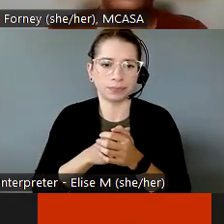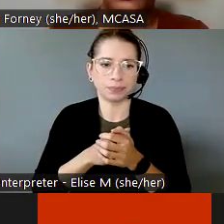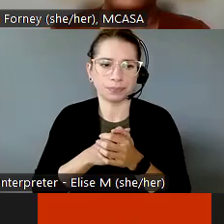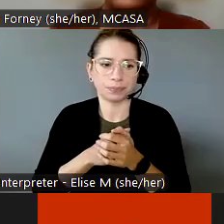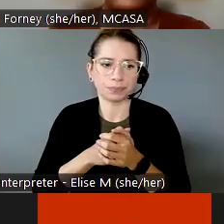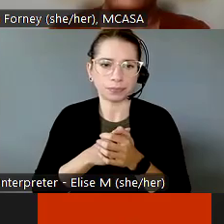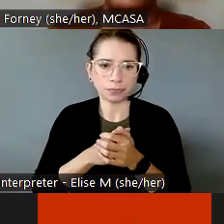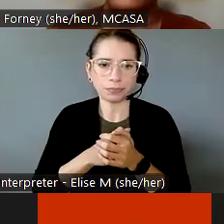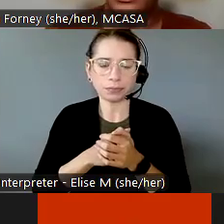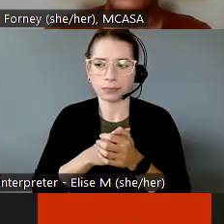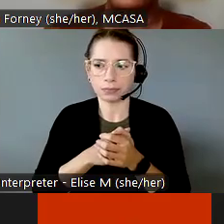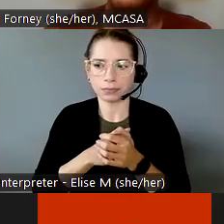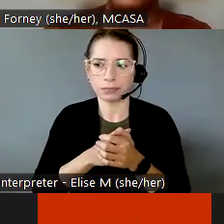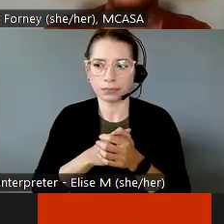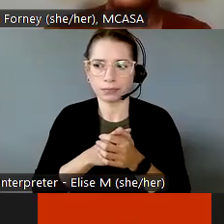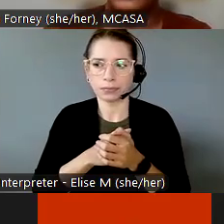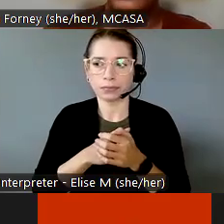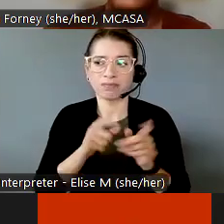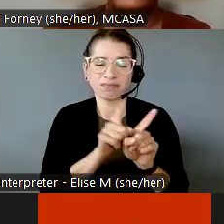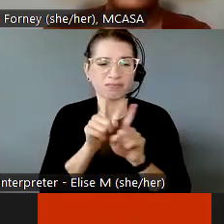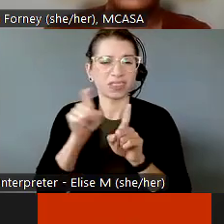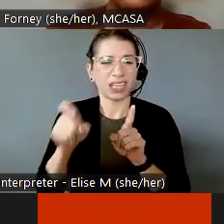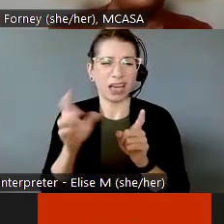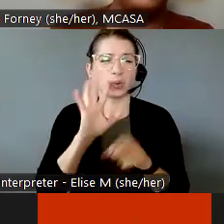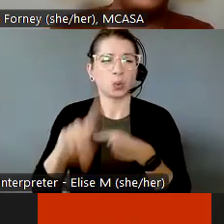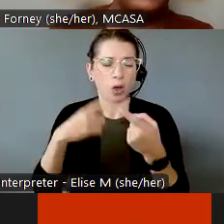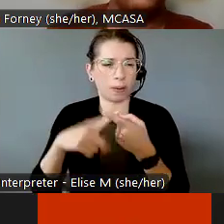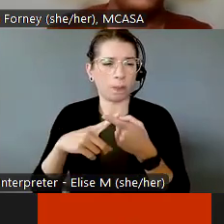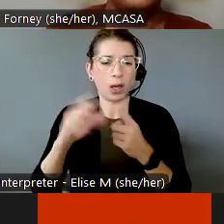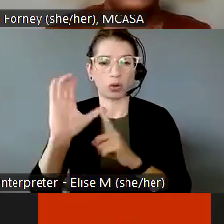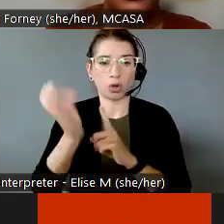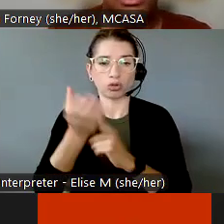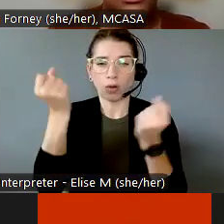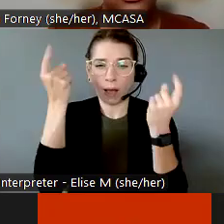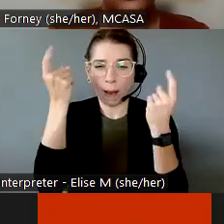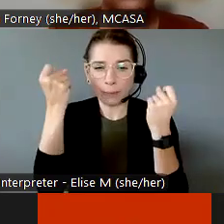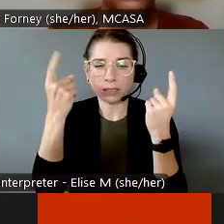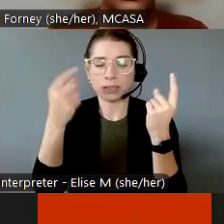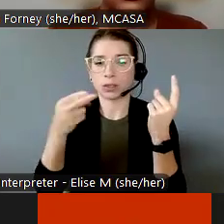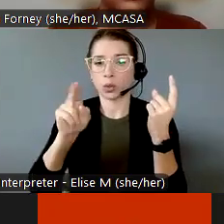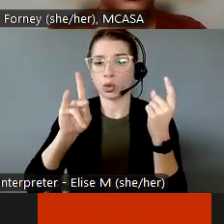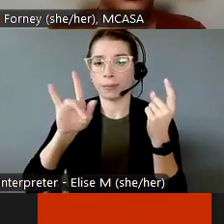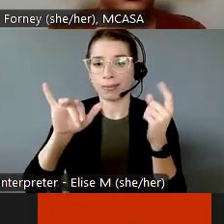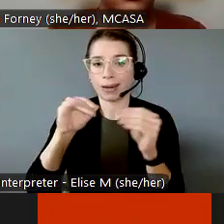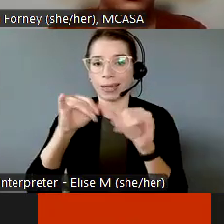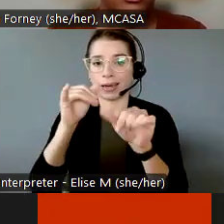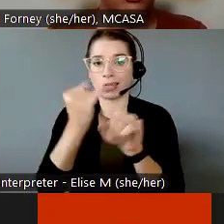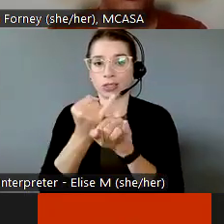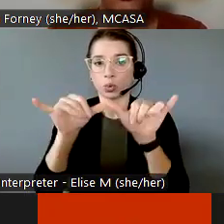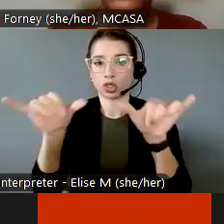We also have to talk about the lack of cultural competence and humility within the institutional systems.